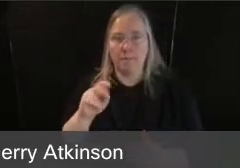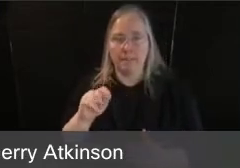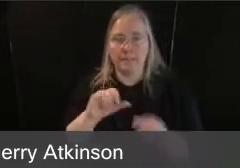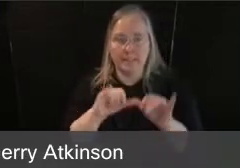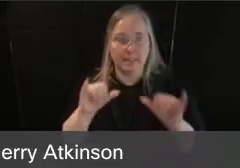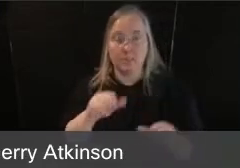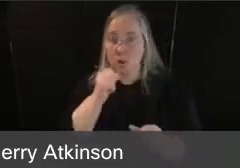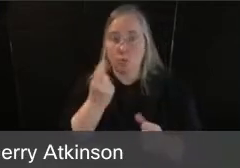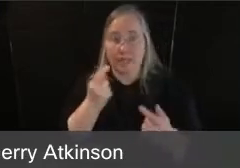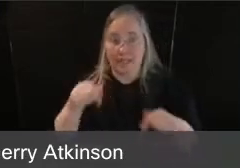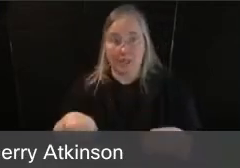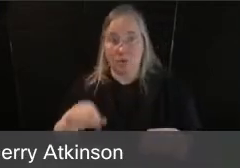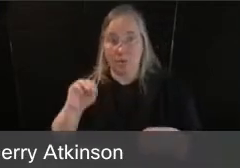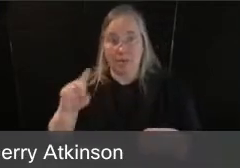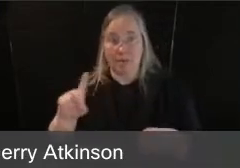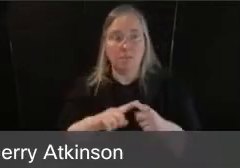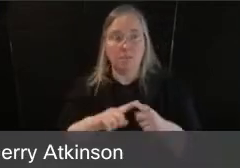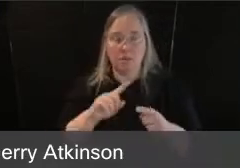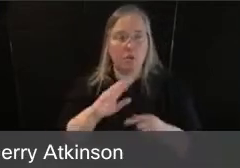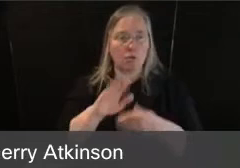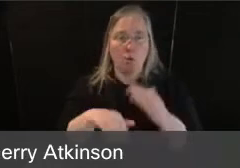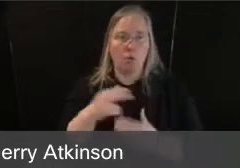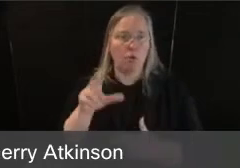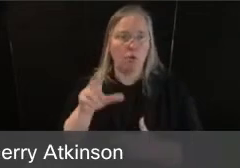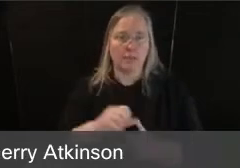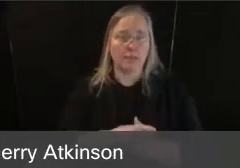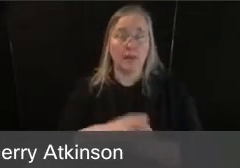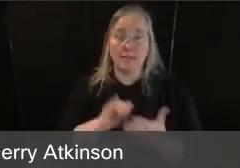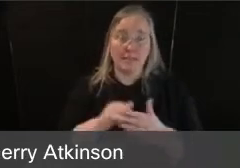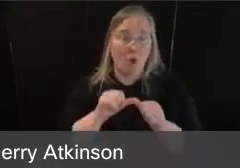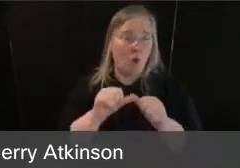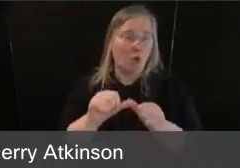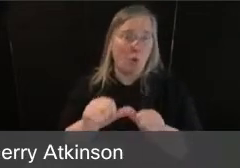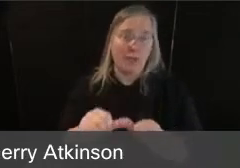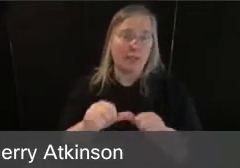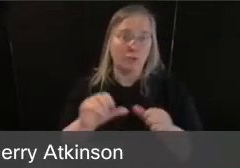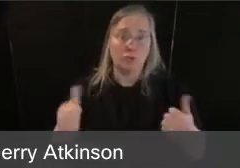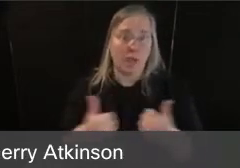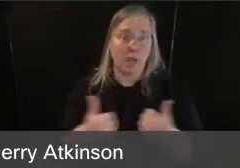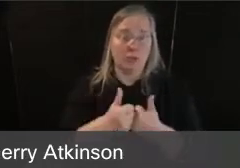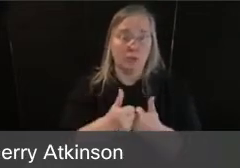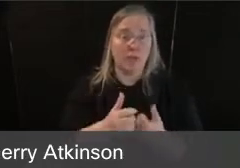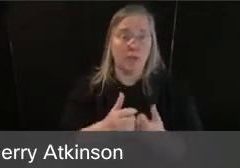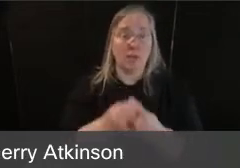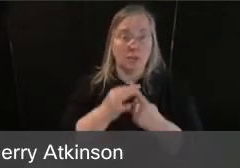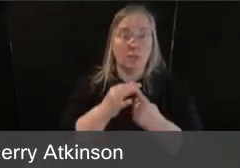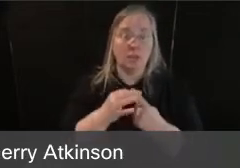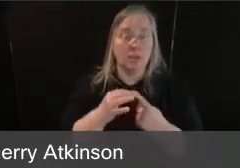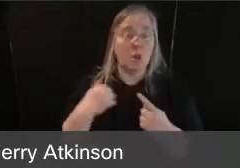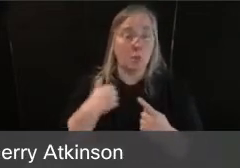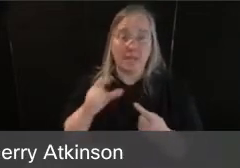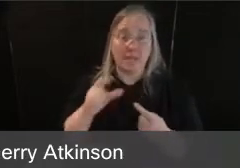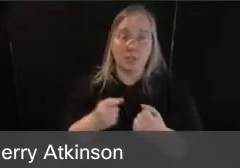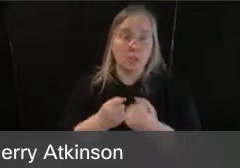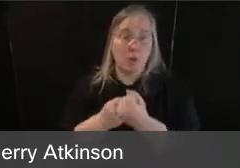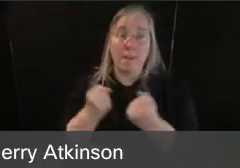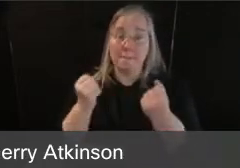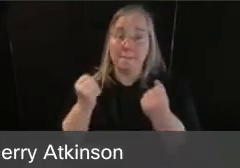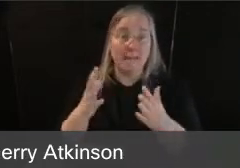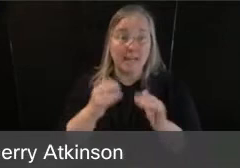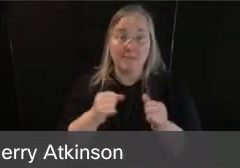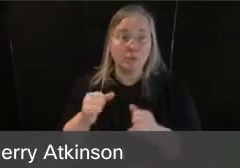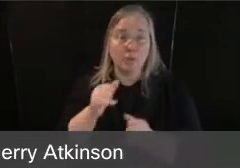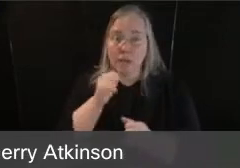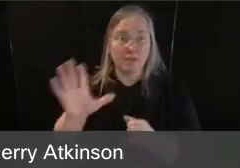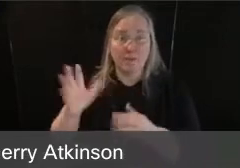nationwide. So this is an ongoing challenge, especially we need to support, many of these individuals who, no fault of their own,